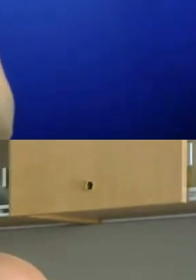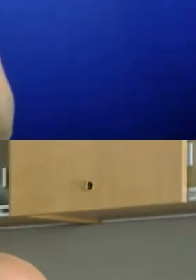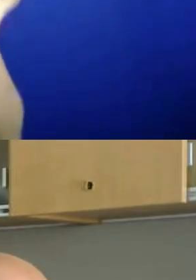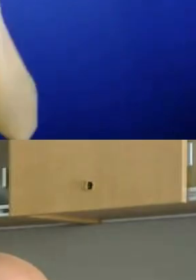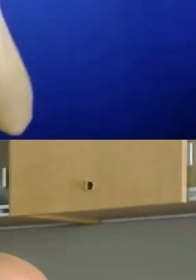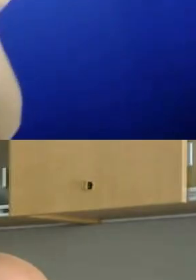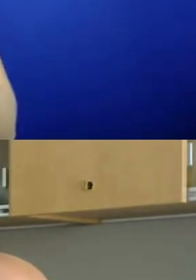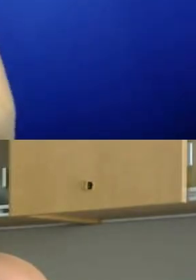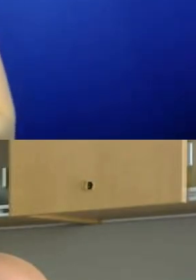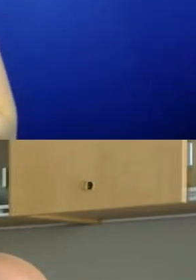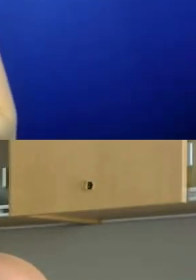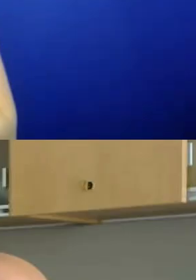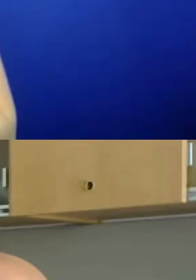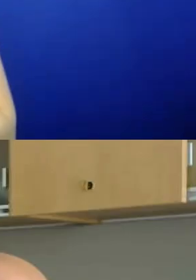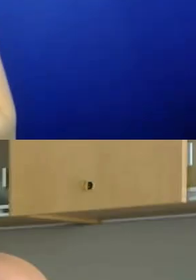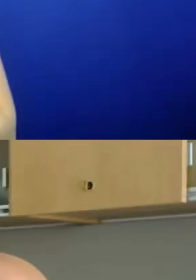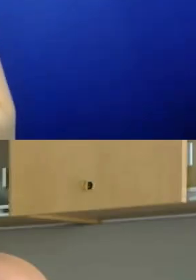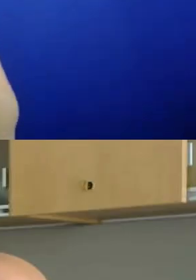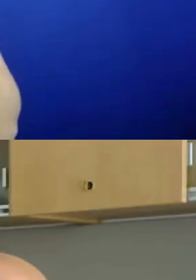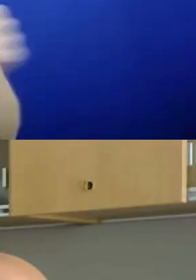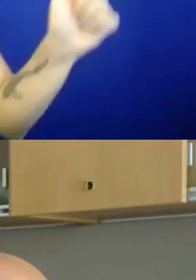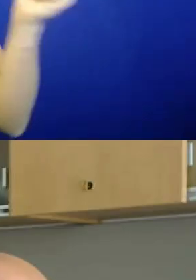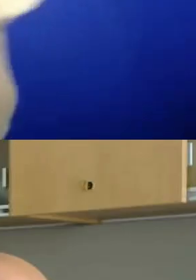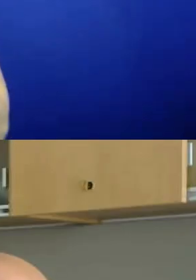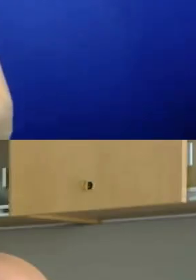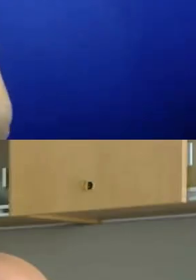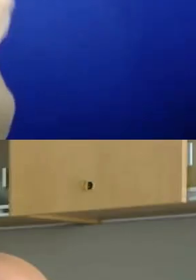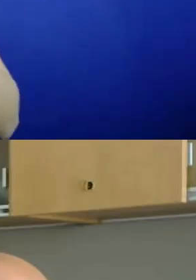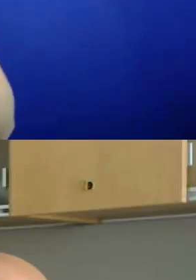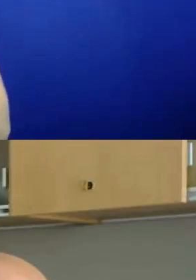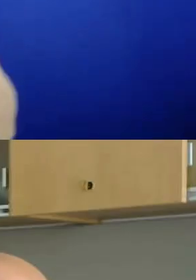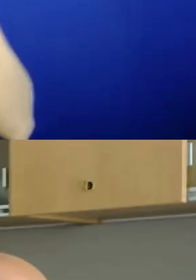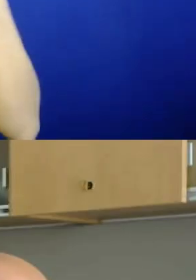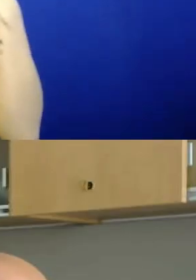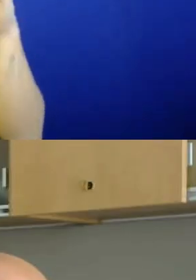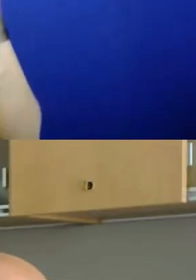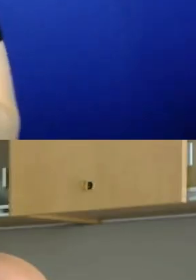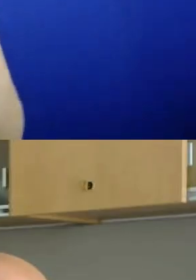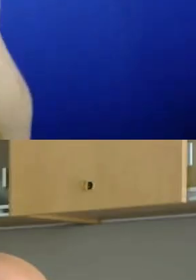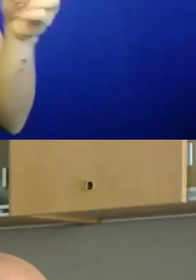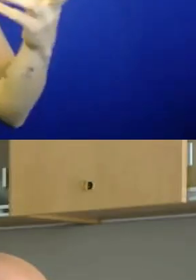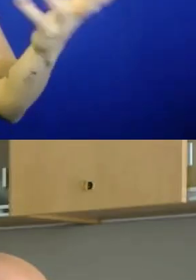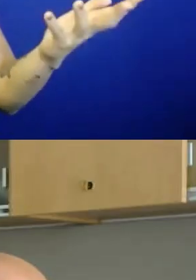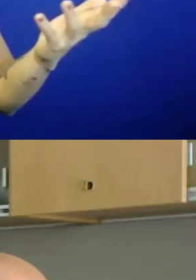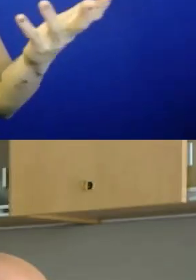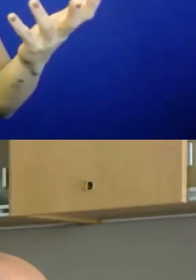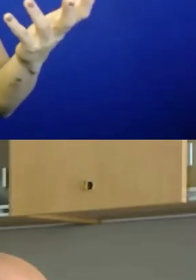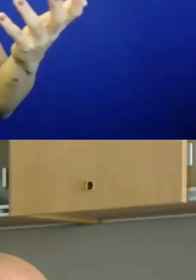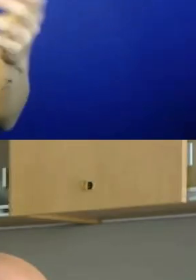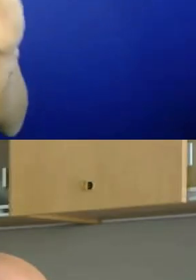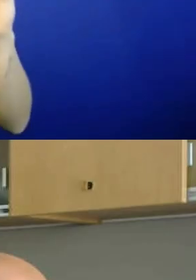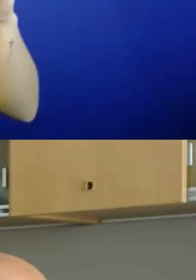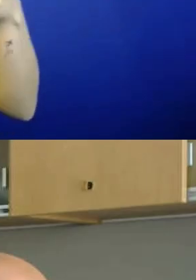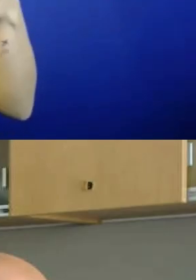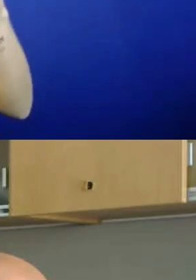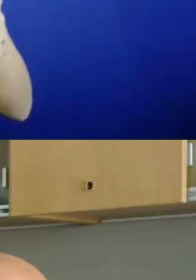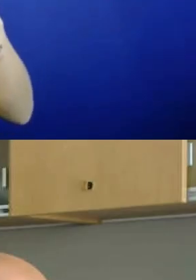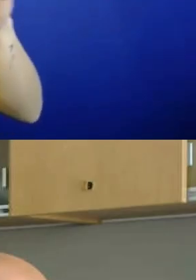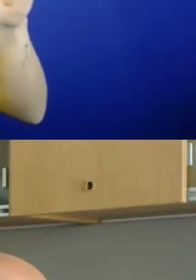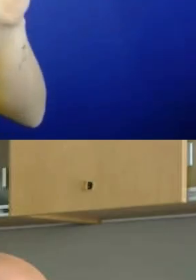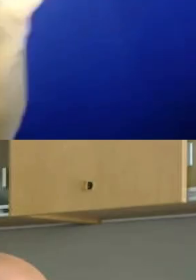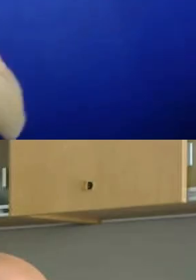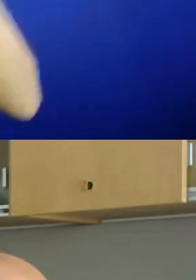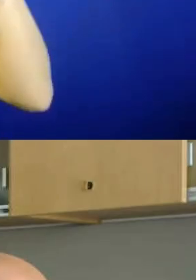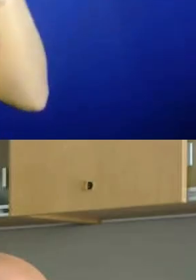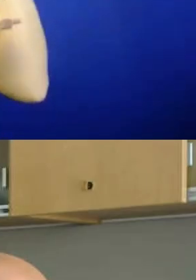thing. Anything can become addictive and become an issue. I mean, look at the opioid crisis,